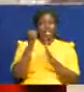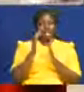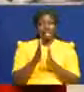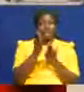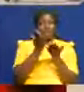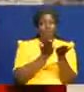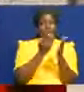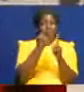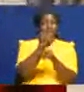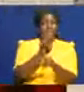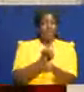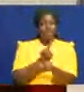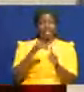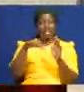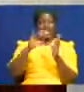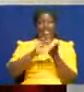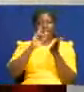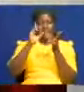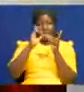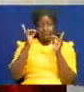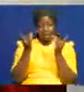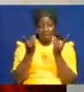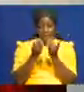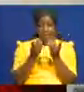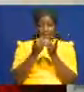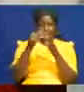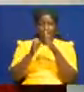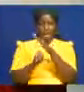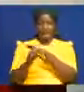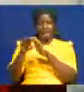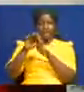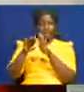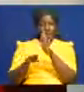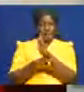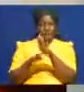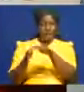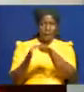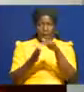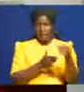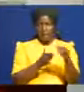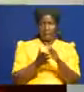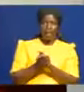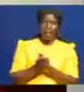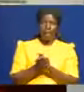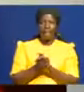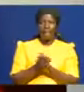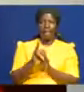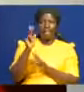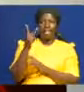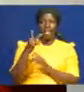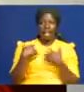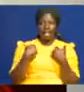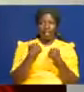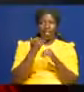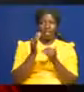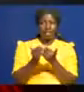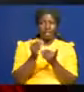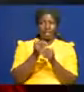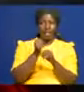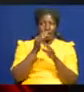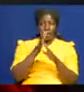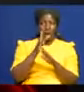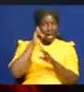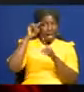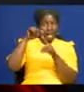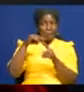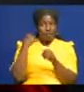various departments under the program. Meanwhile, female Kenyan healthcare workers seeking to work abroad can